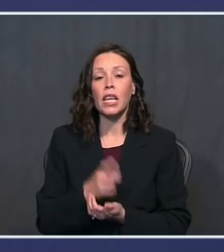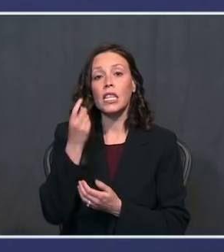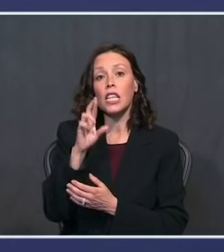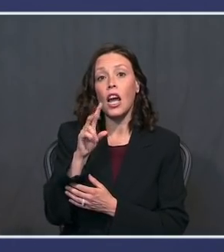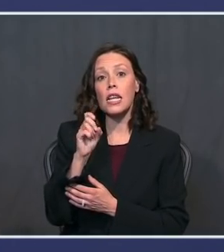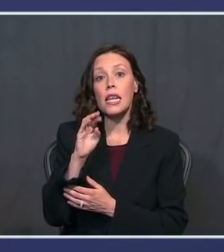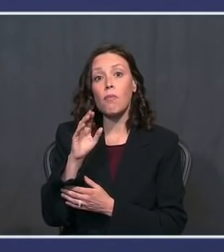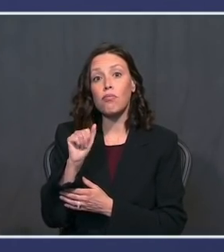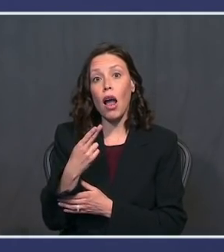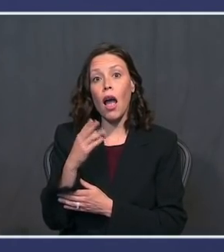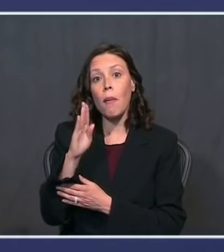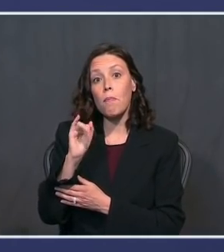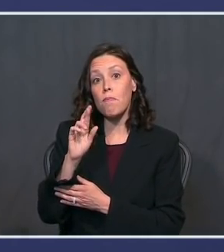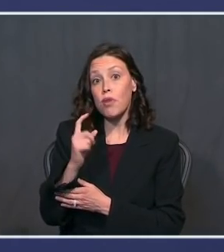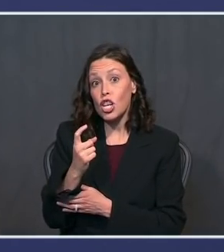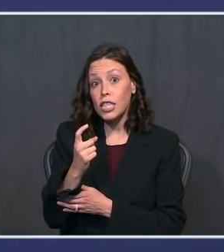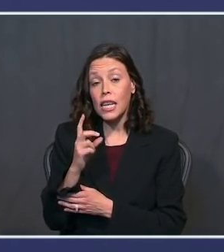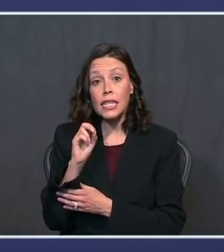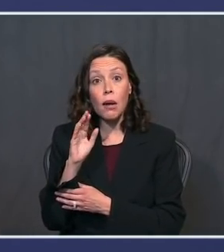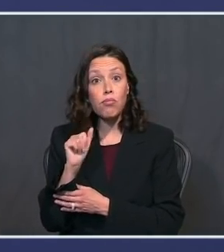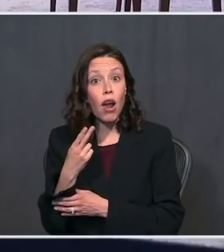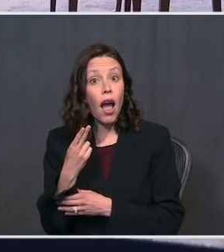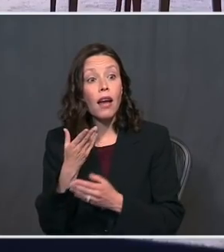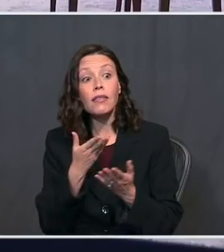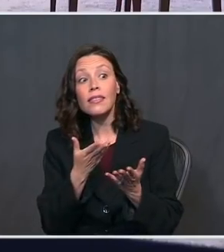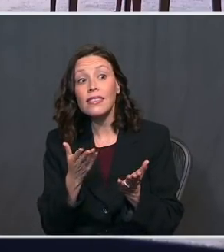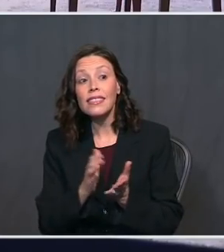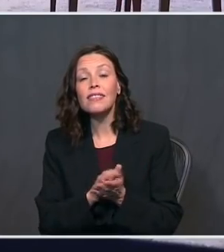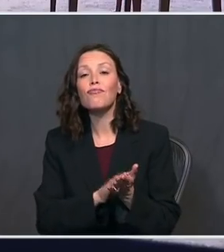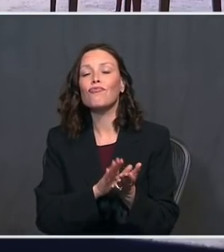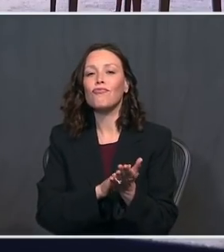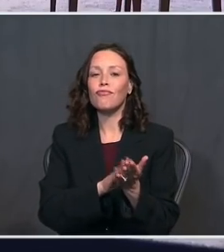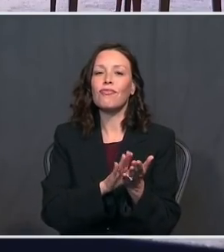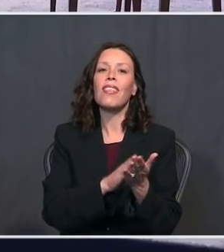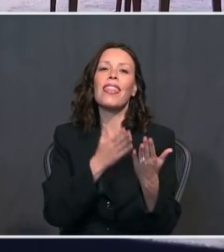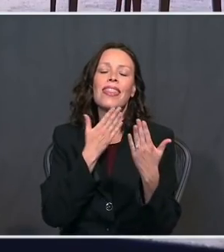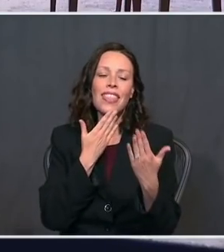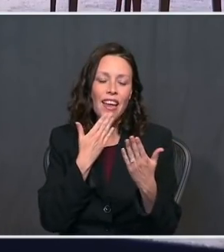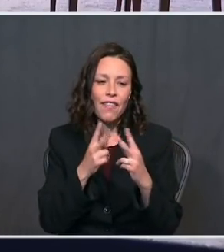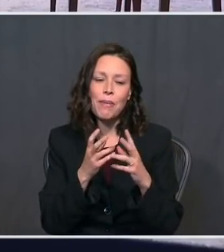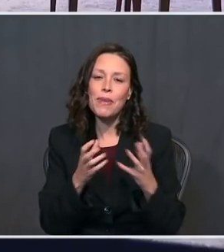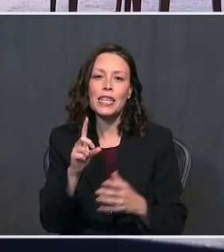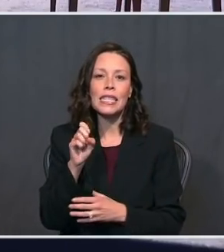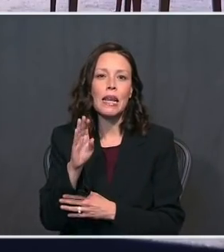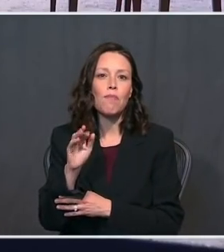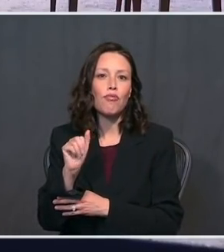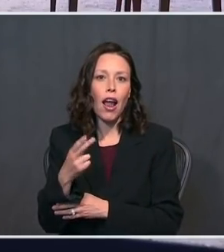Dr. Deborah Burks. Deborah? Thank you very much, Deborah.